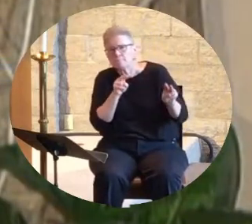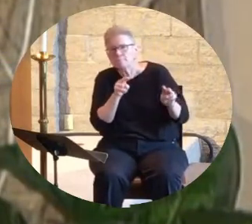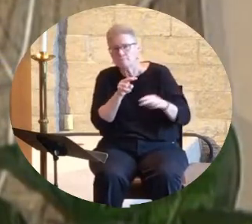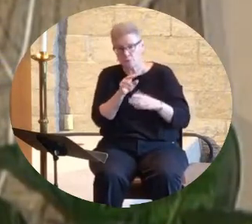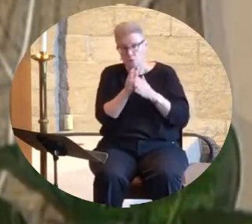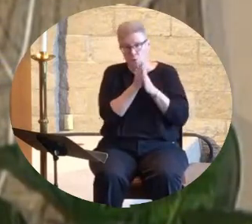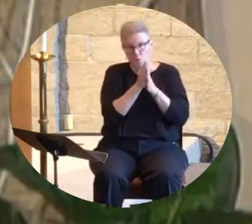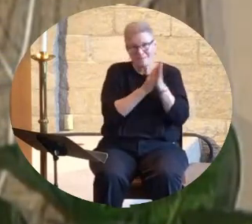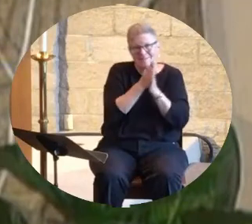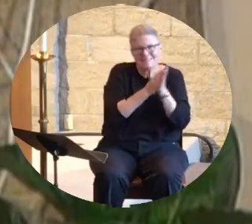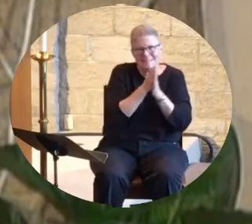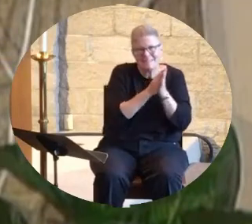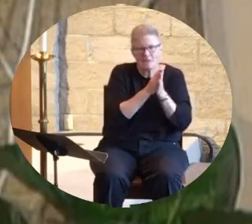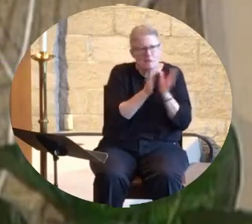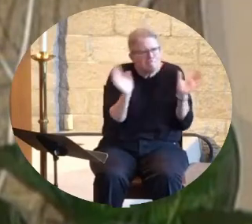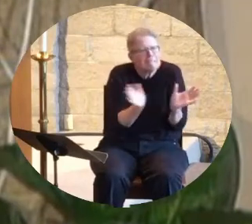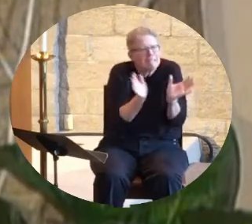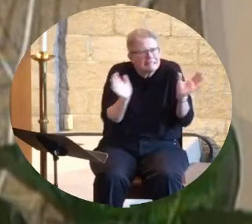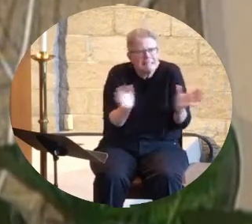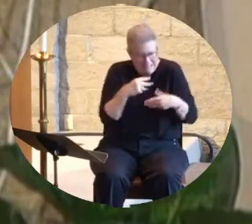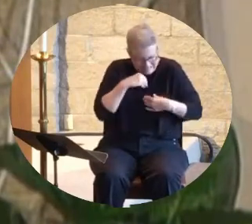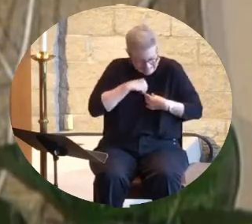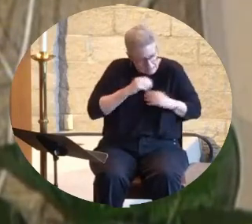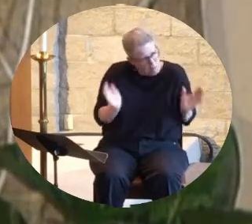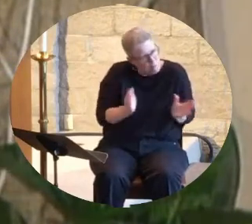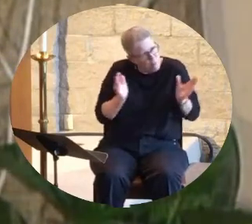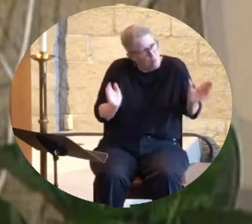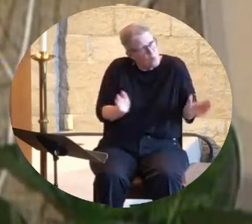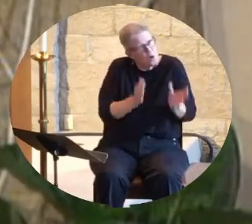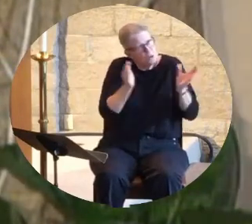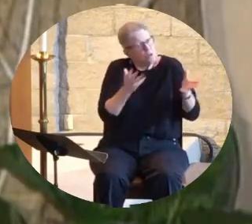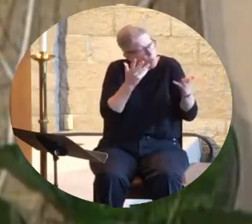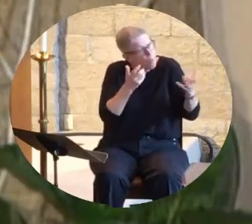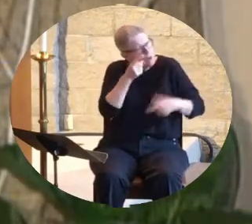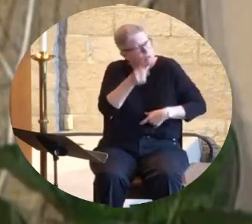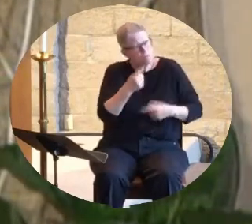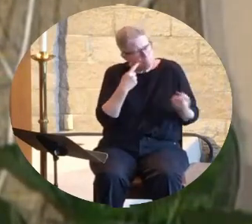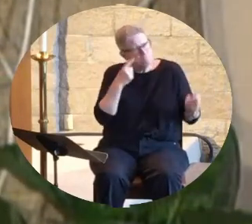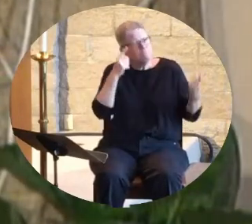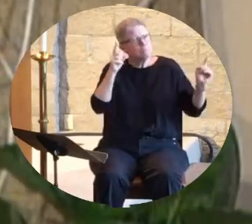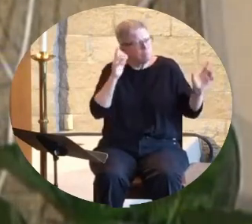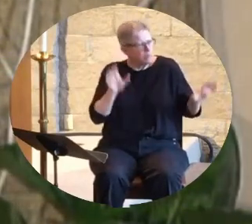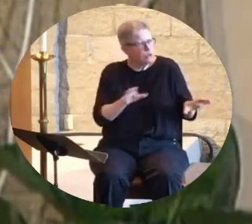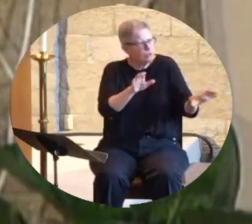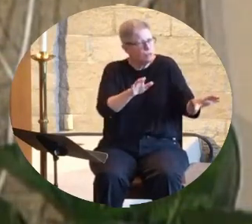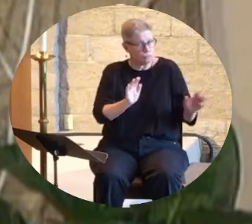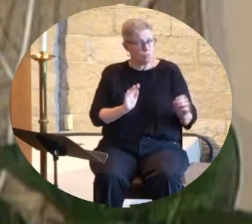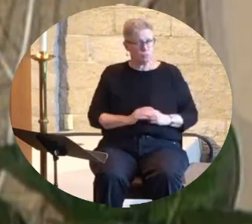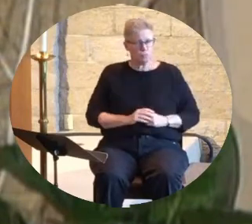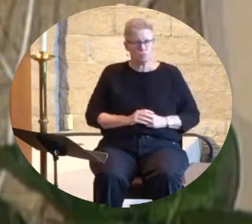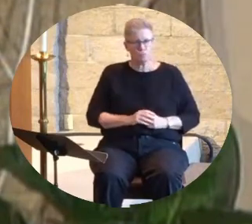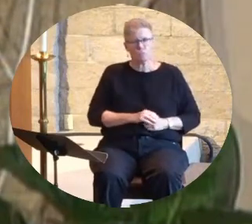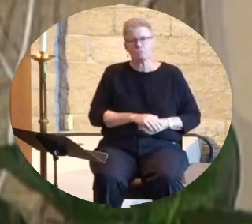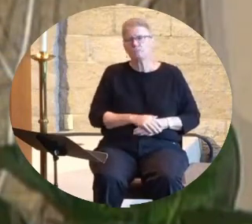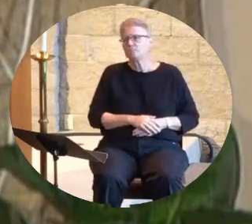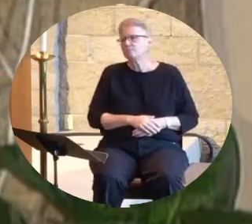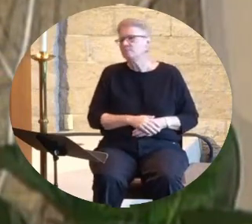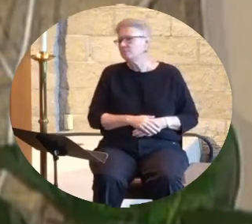us, that inward push for us to achieve and for us to do. And then there's